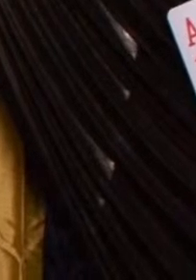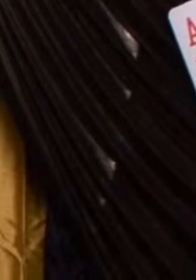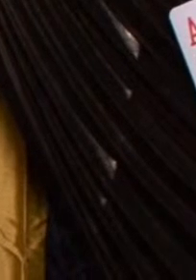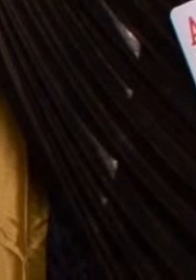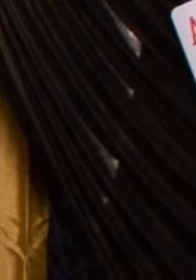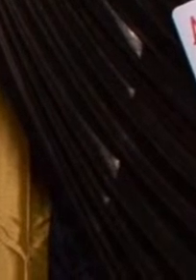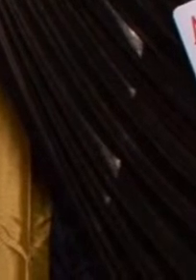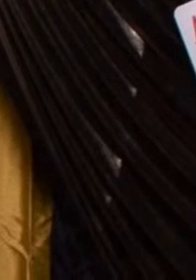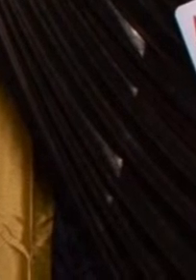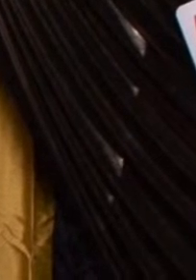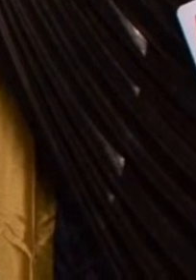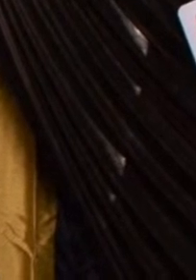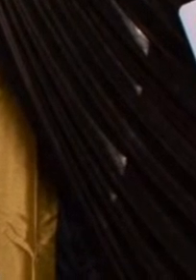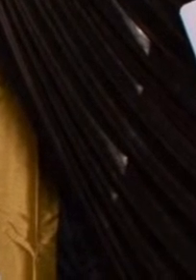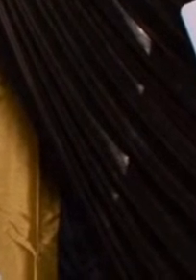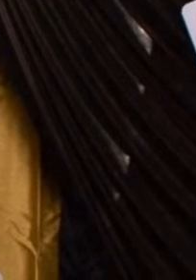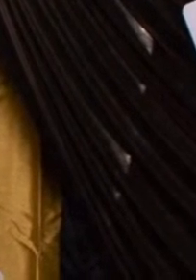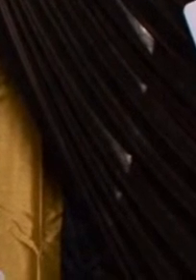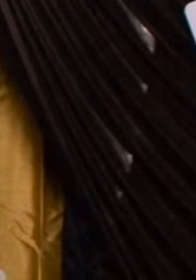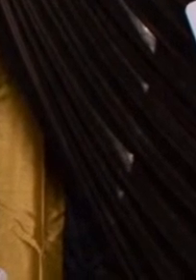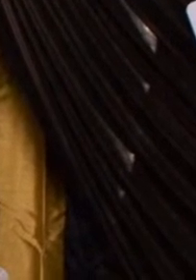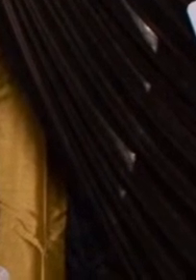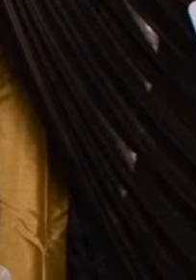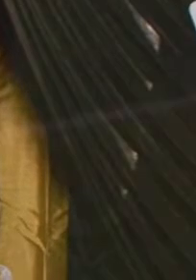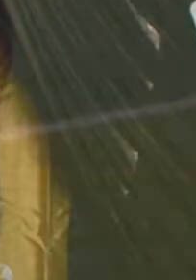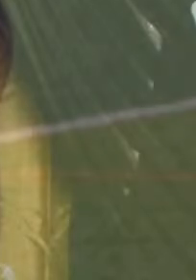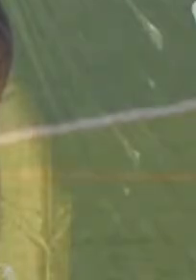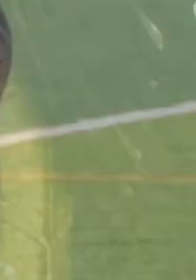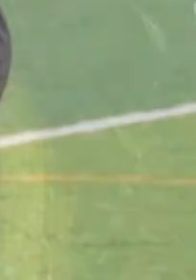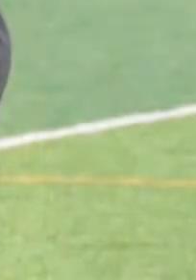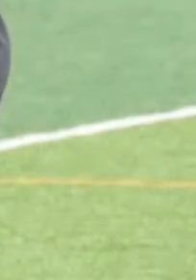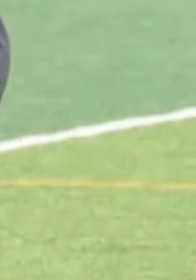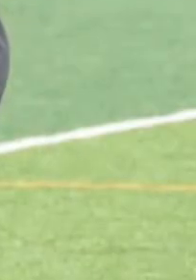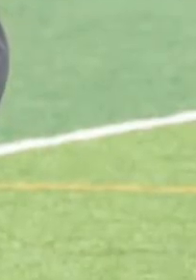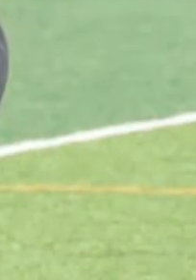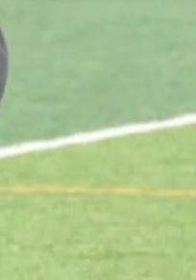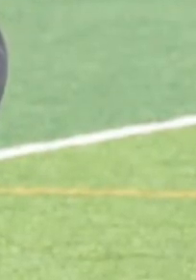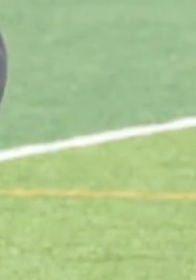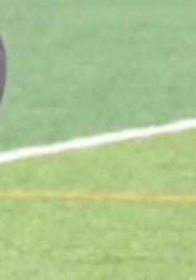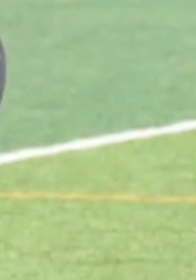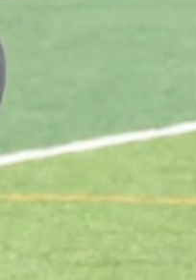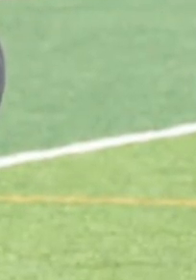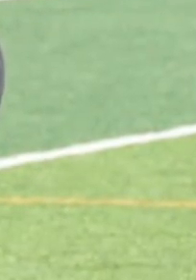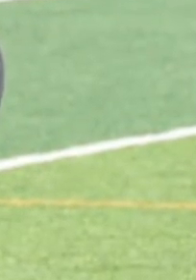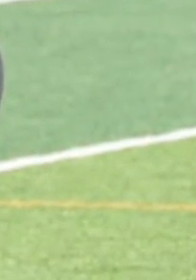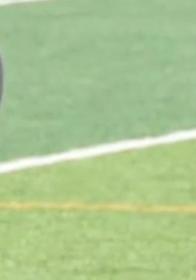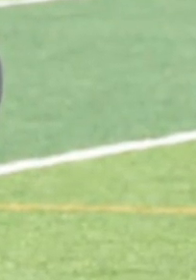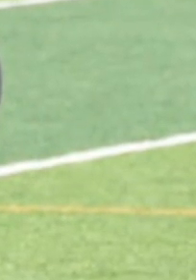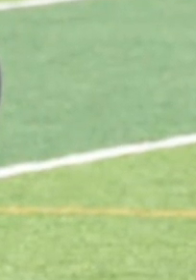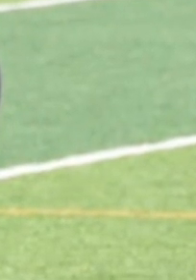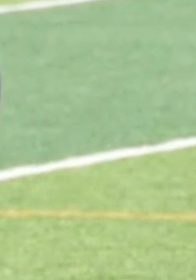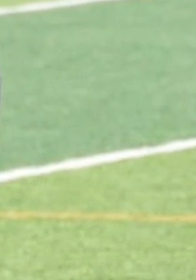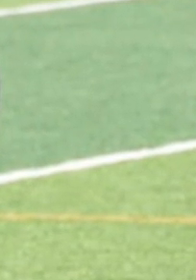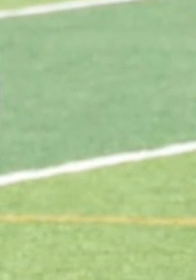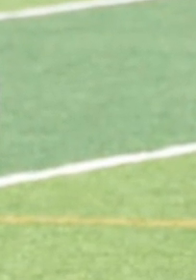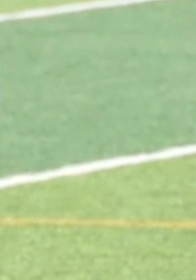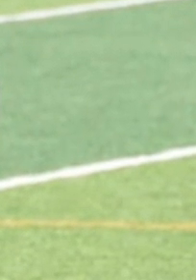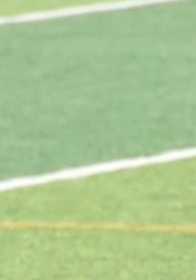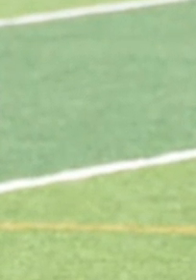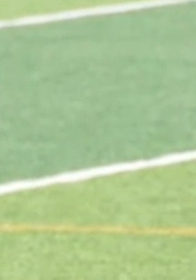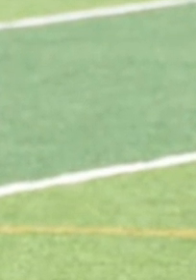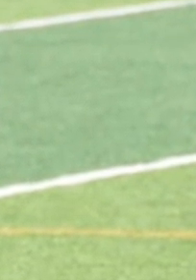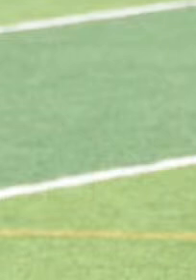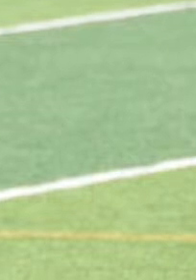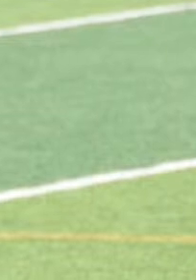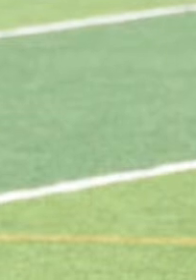oh, oh, till it's gone. Oh, oh, you don't know.